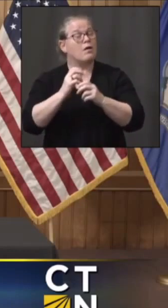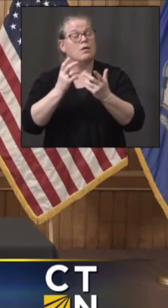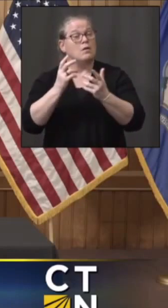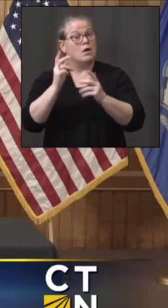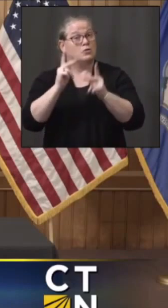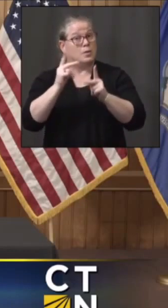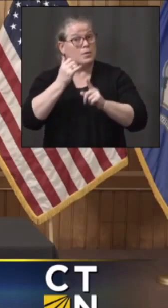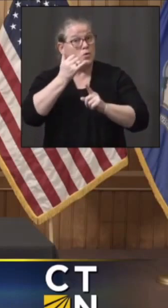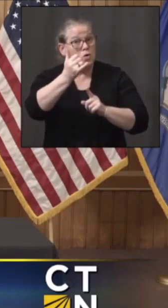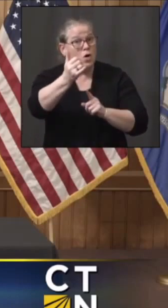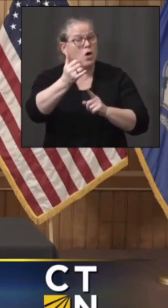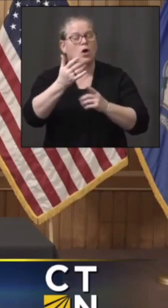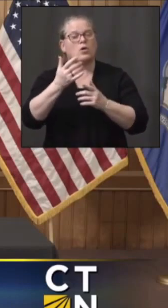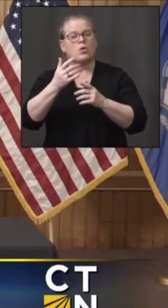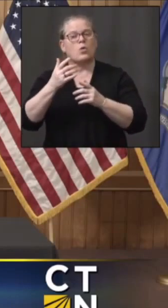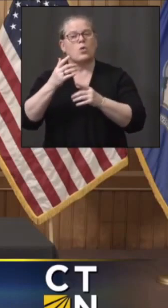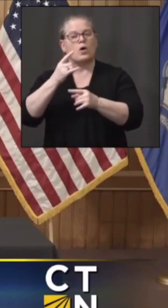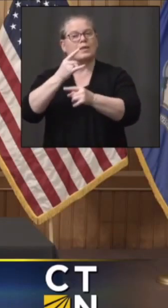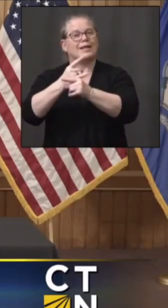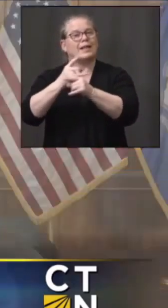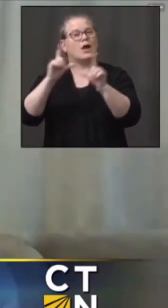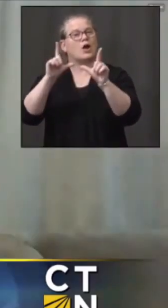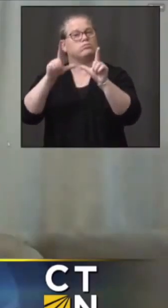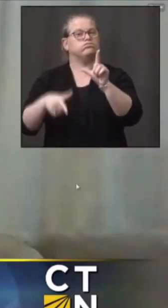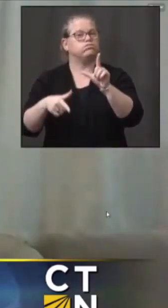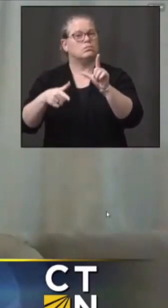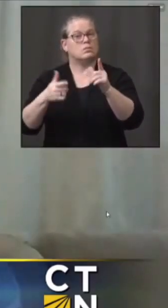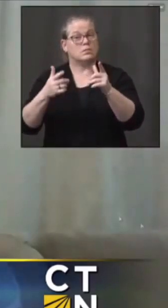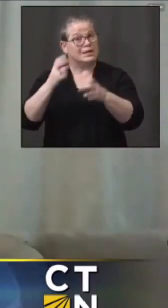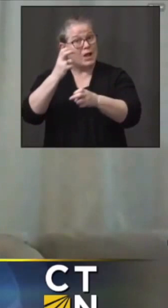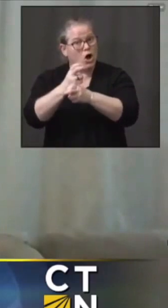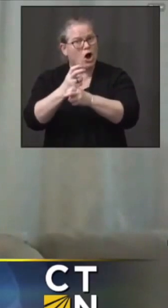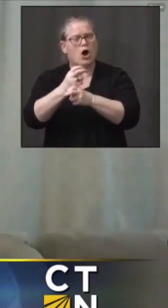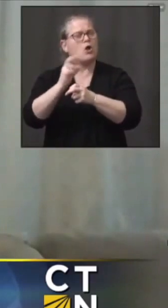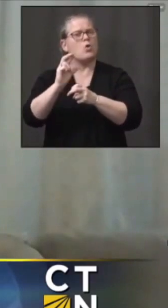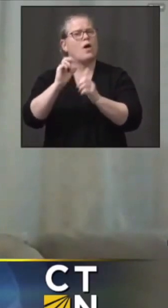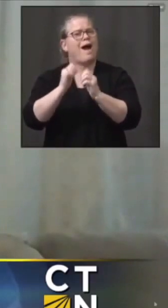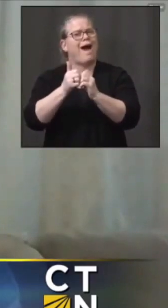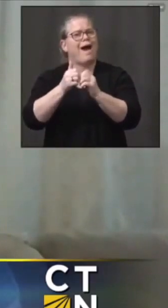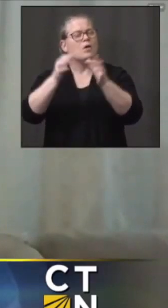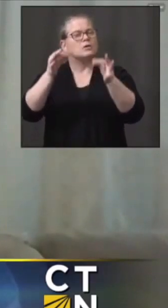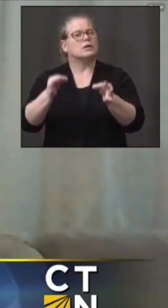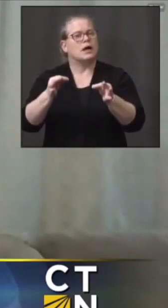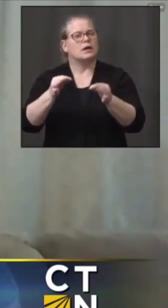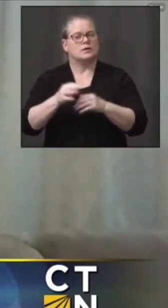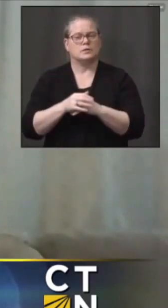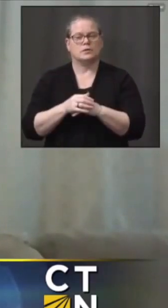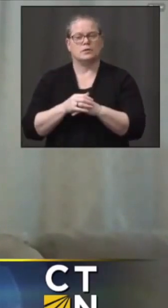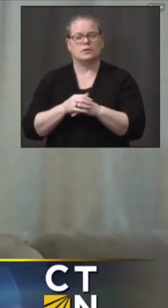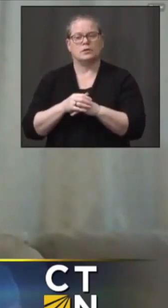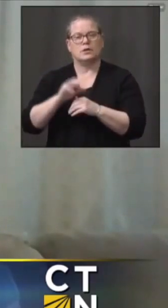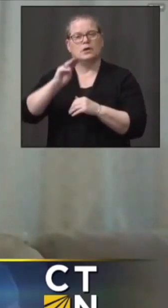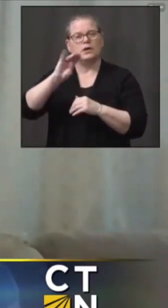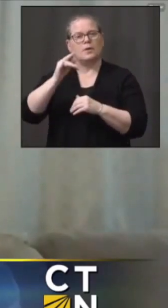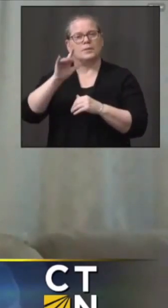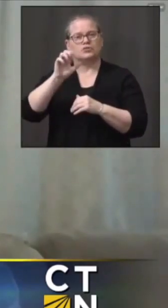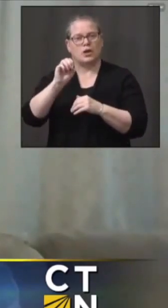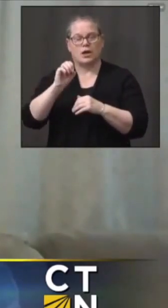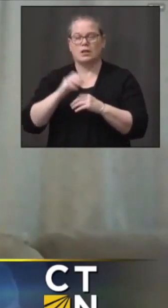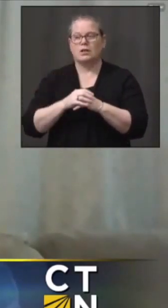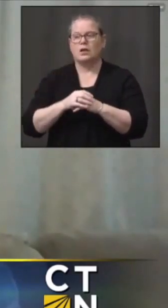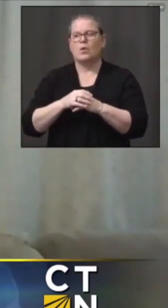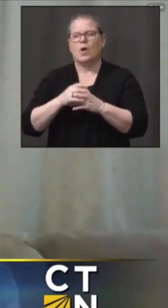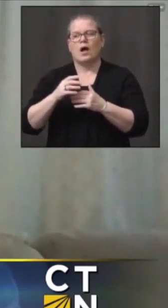to take away a liquor license? So it depends. We look for, and the ones we've gotten, these have been referrals from local